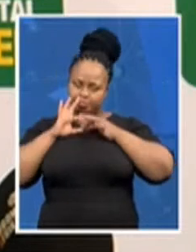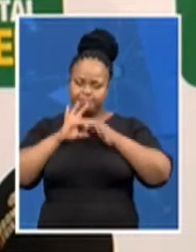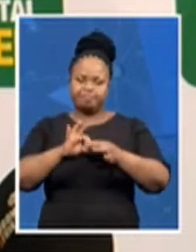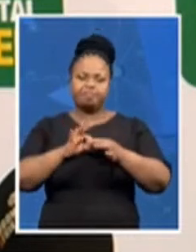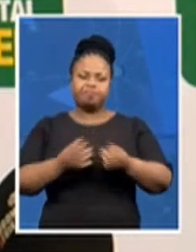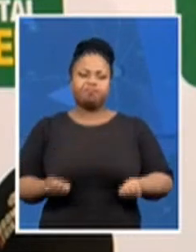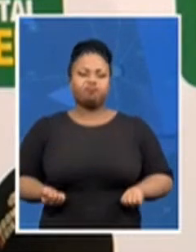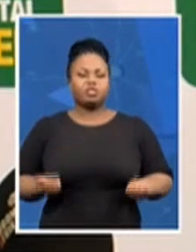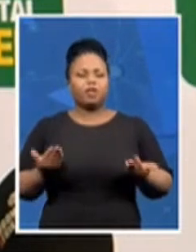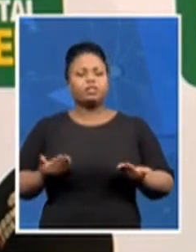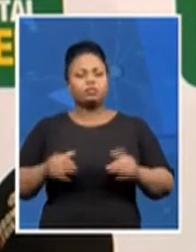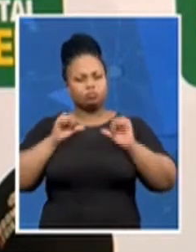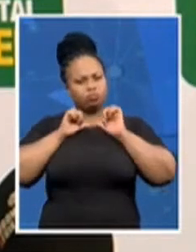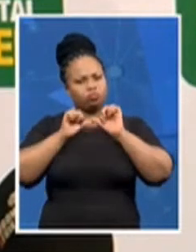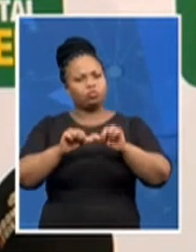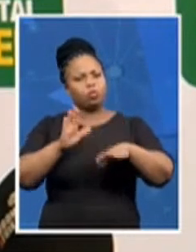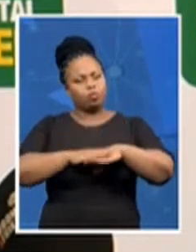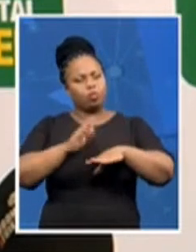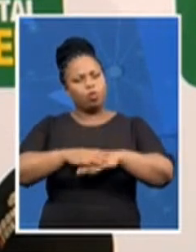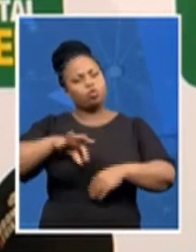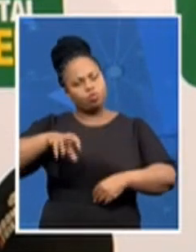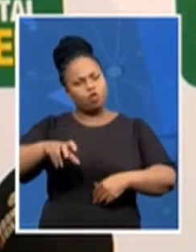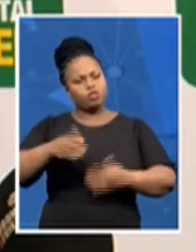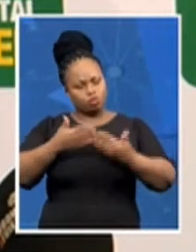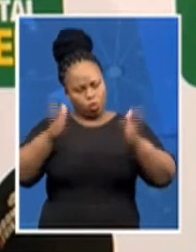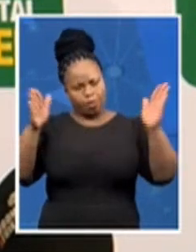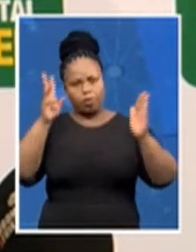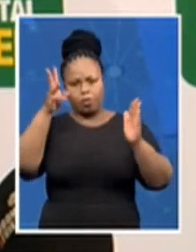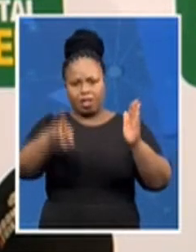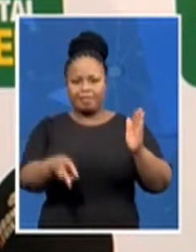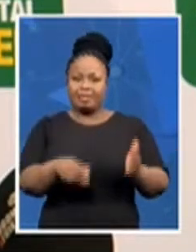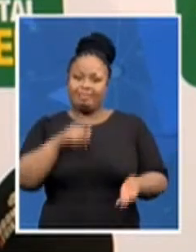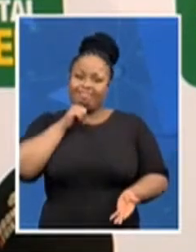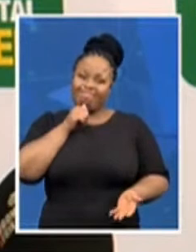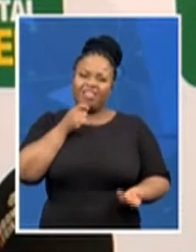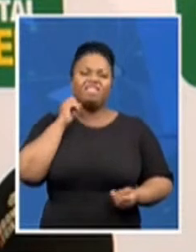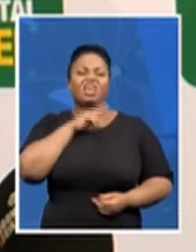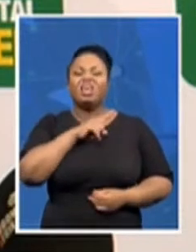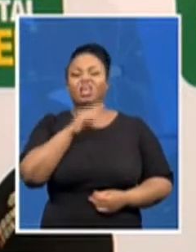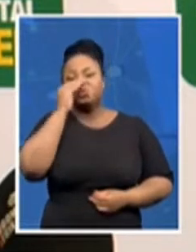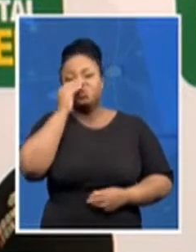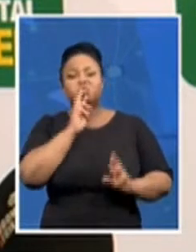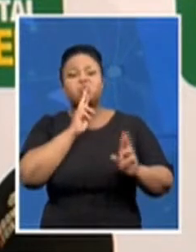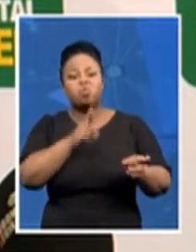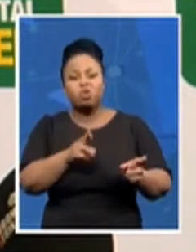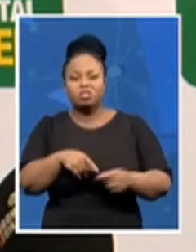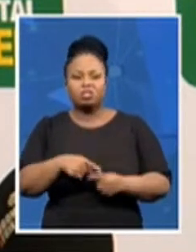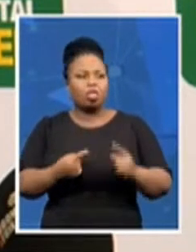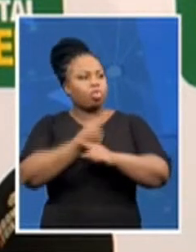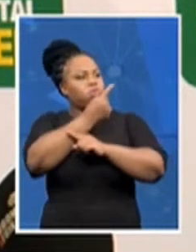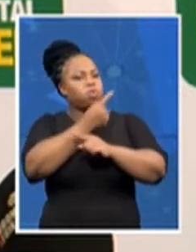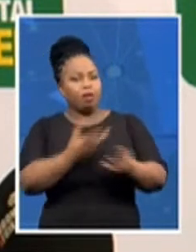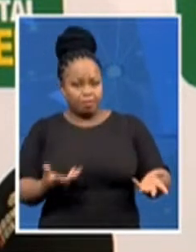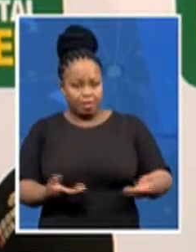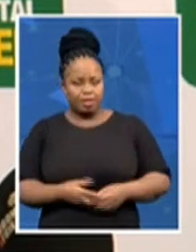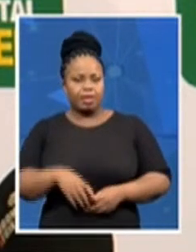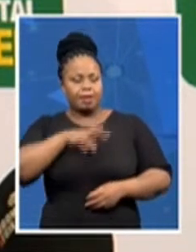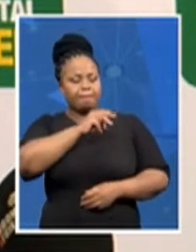province despite the fake report to the contrary. Massmart, which owns Game